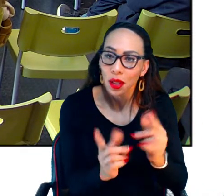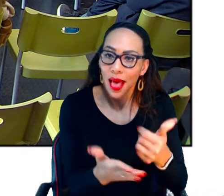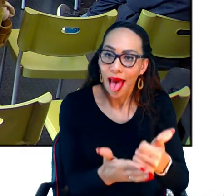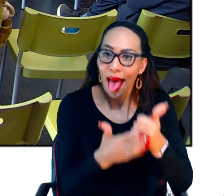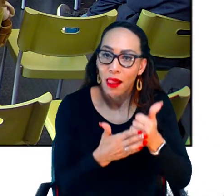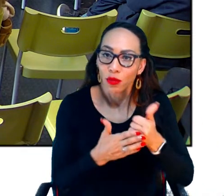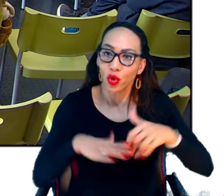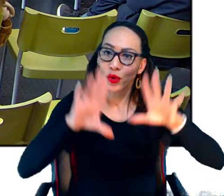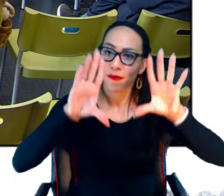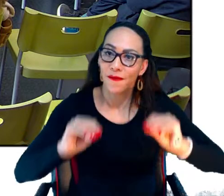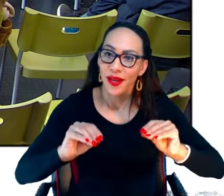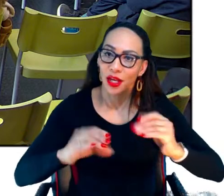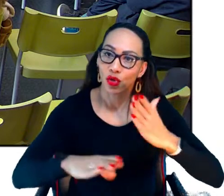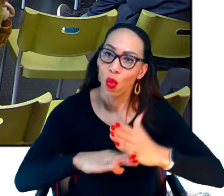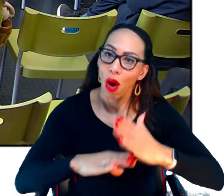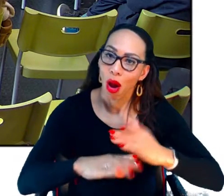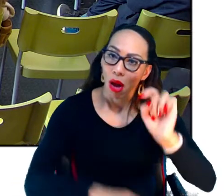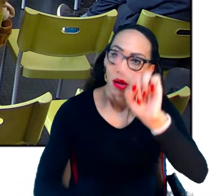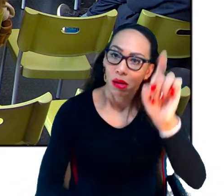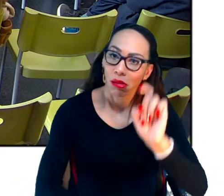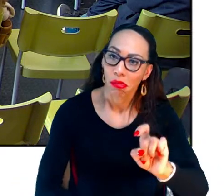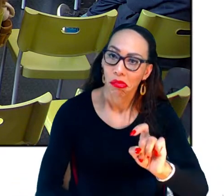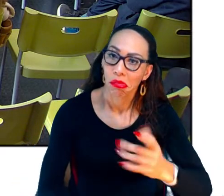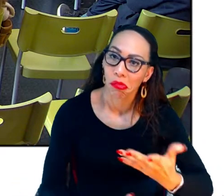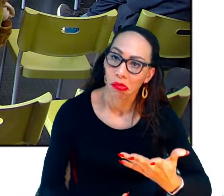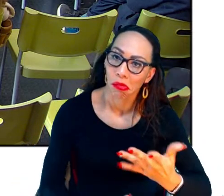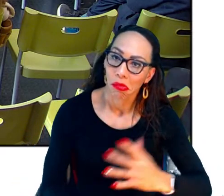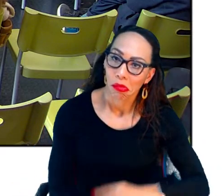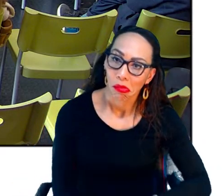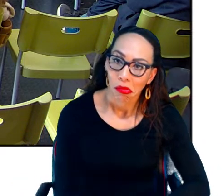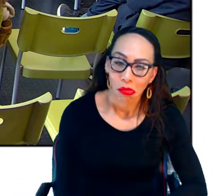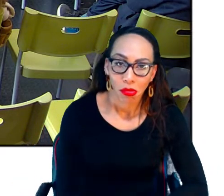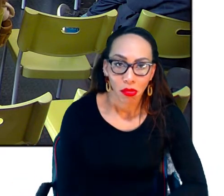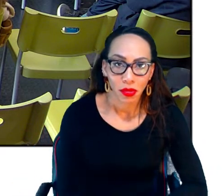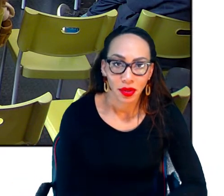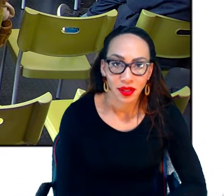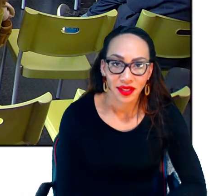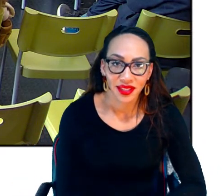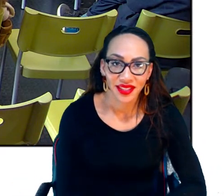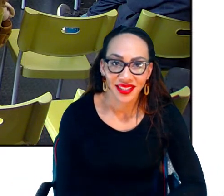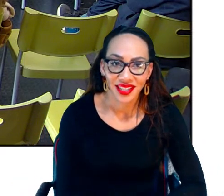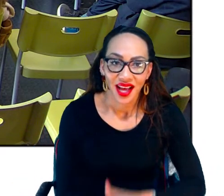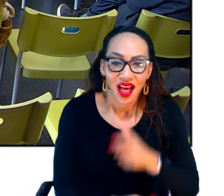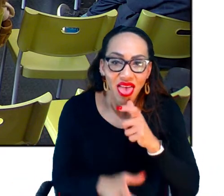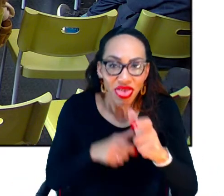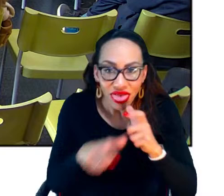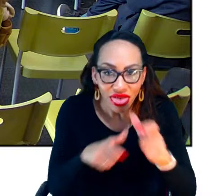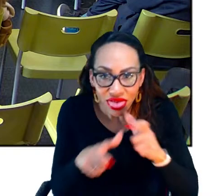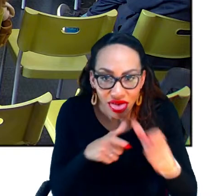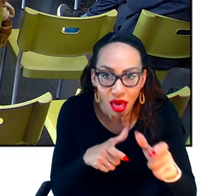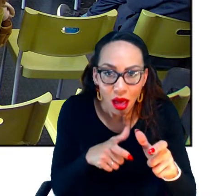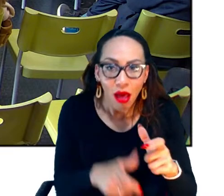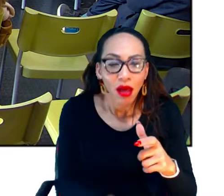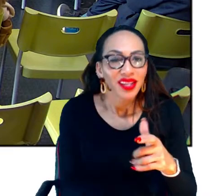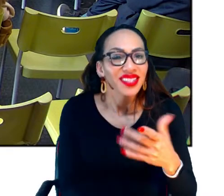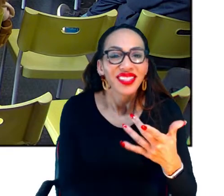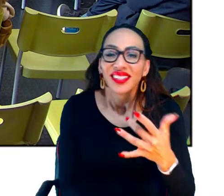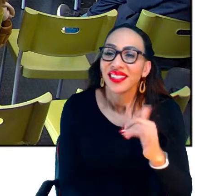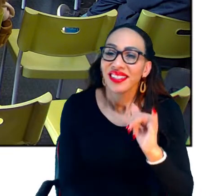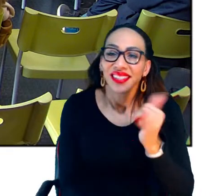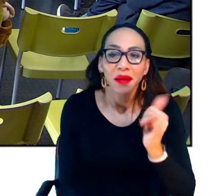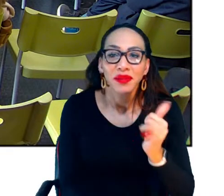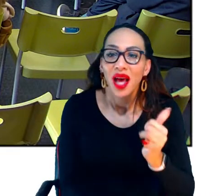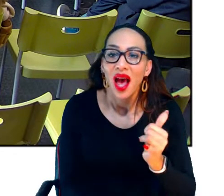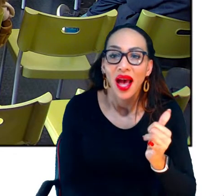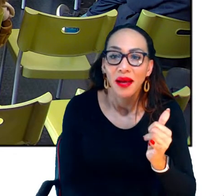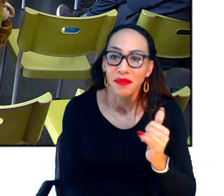the sort of interconnected, I can't say it now. I was going to say, but the way things don't always match up, I think, is